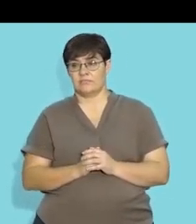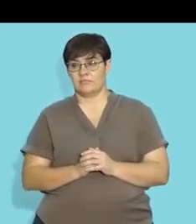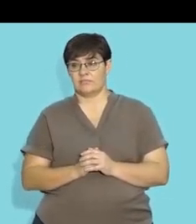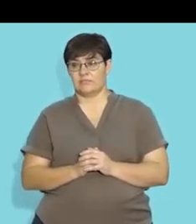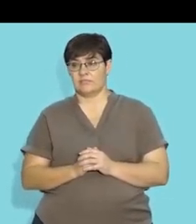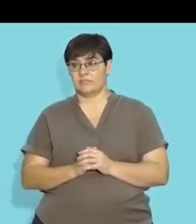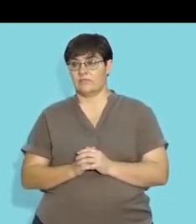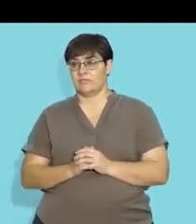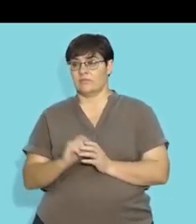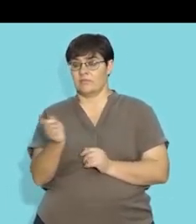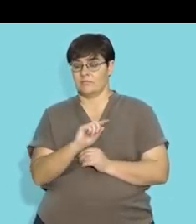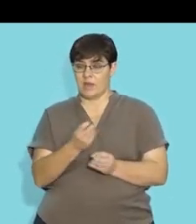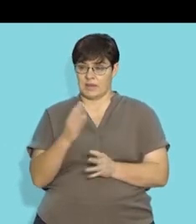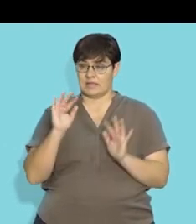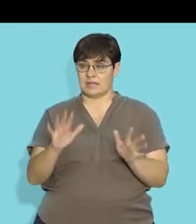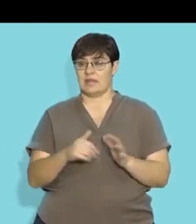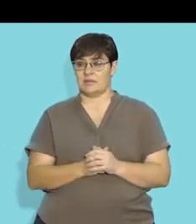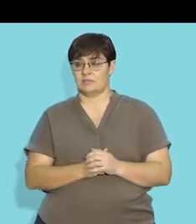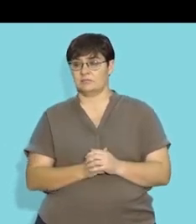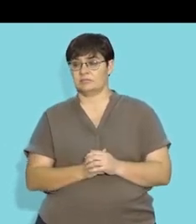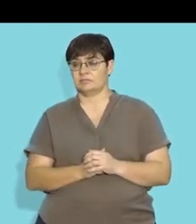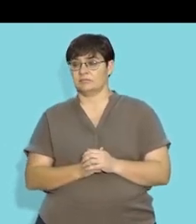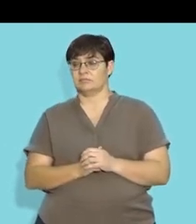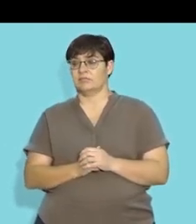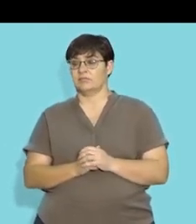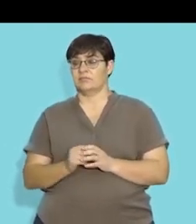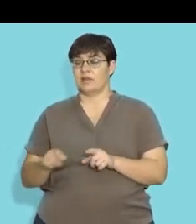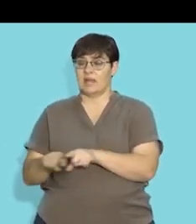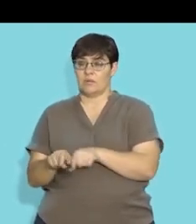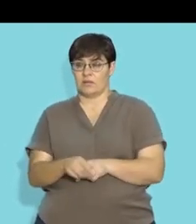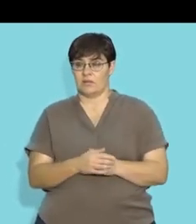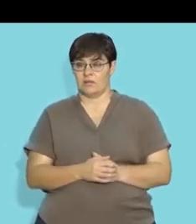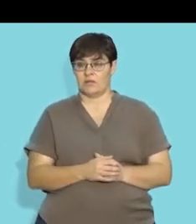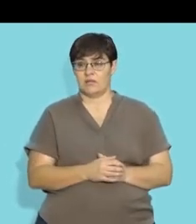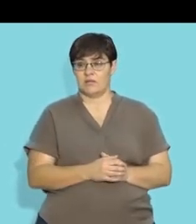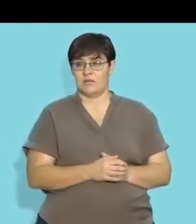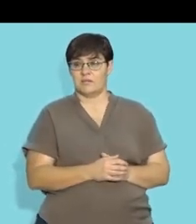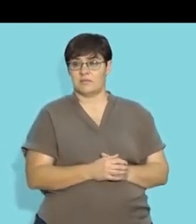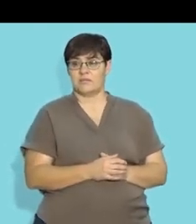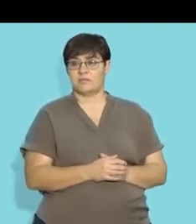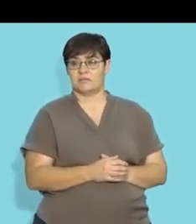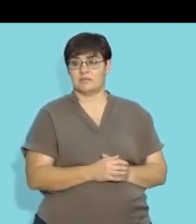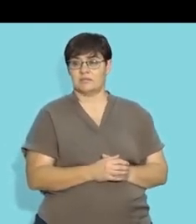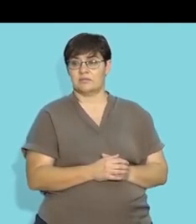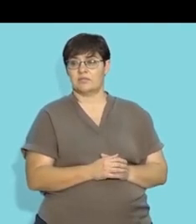Then how many times they go per week? 10. 2 goes with 10 equal. Then